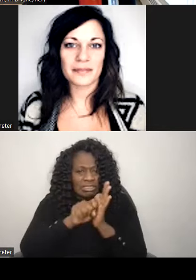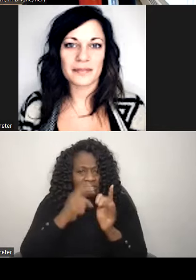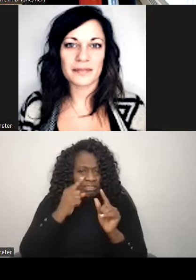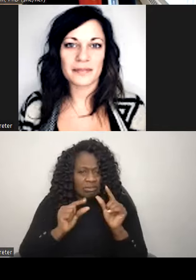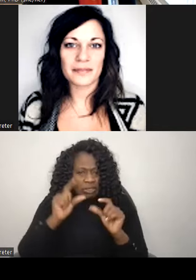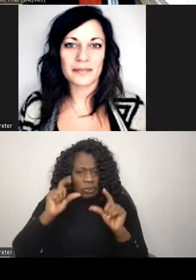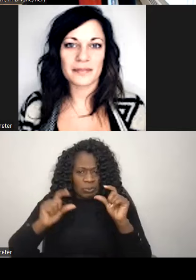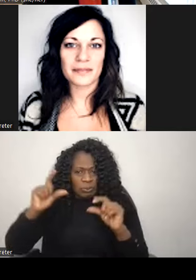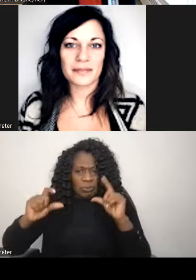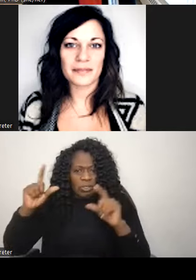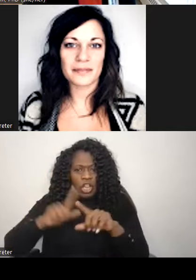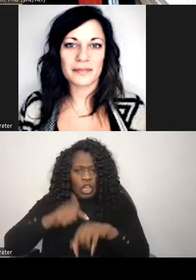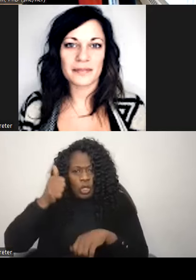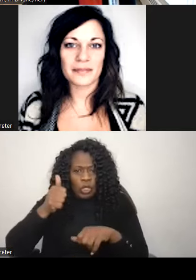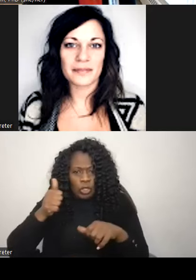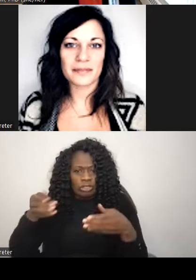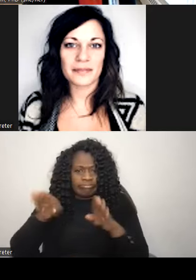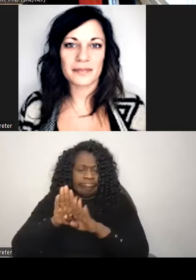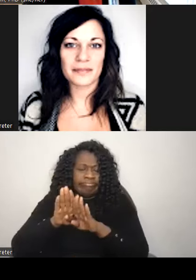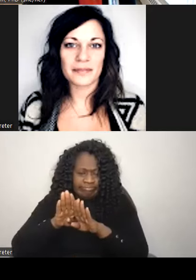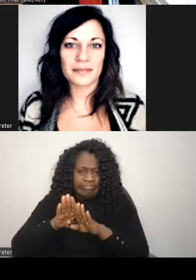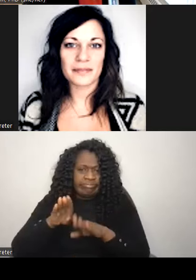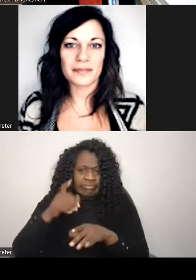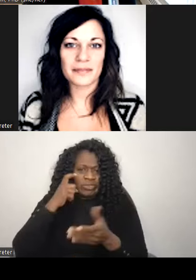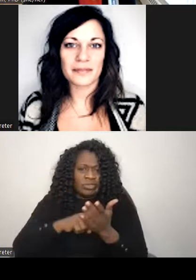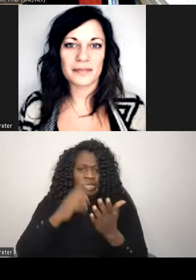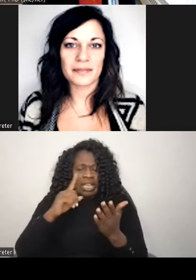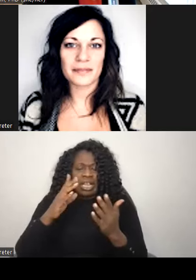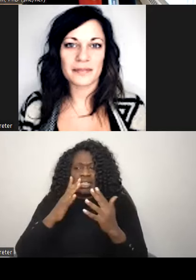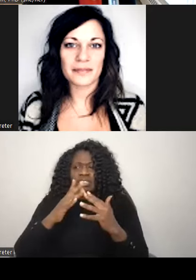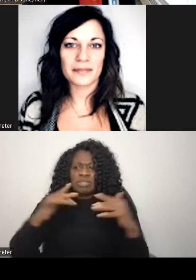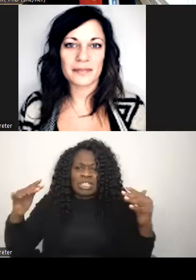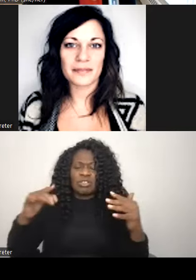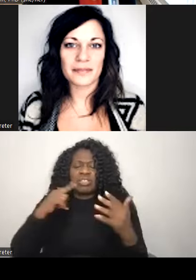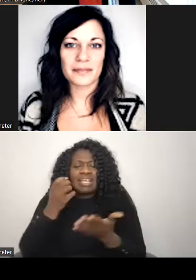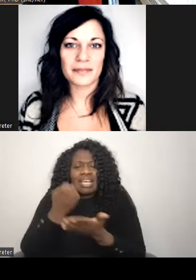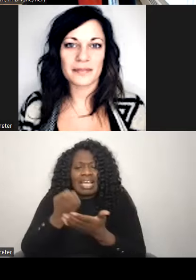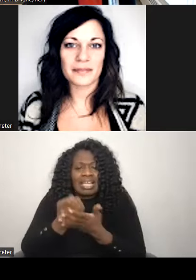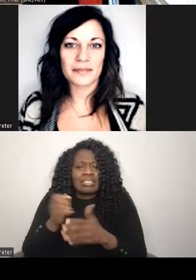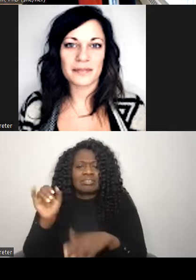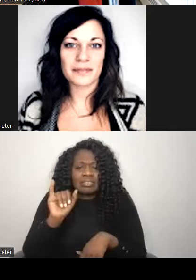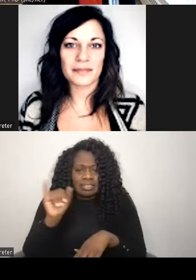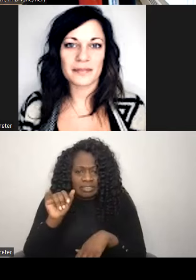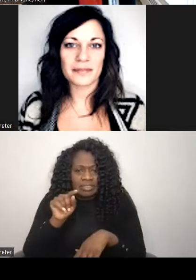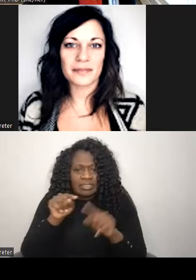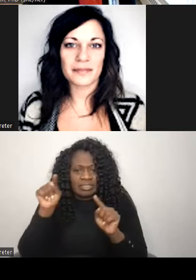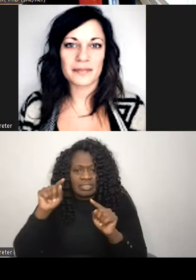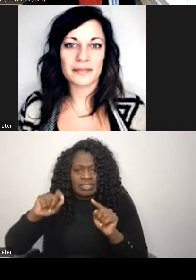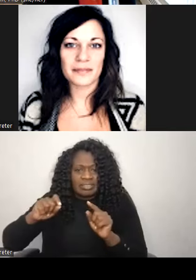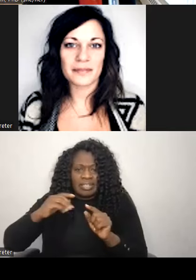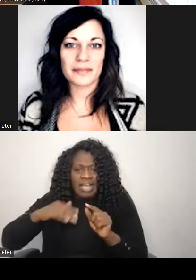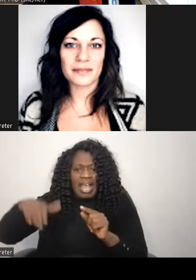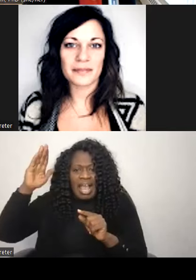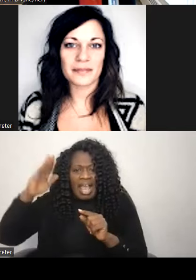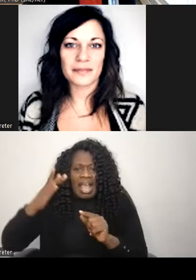long closures, especially when we start to look at disparities in terms of economics as well. So high poverty schools were